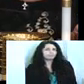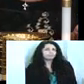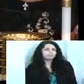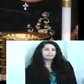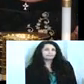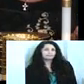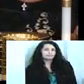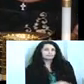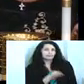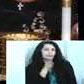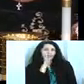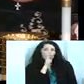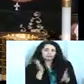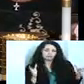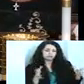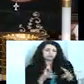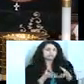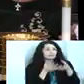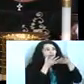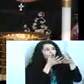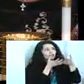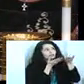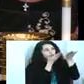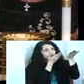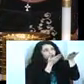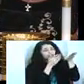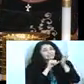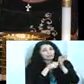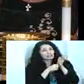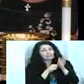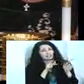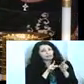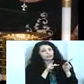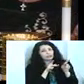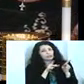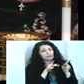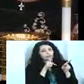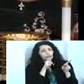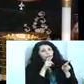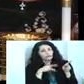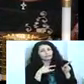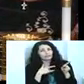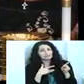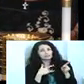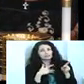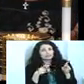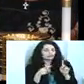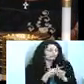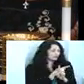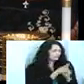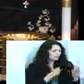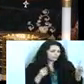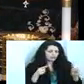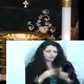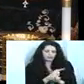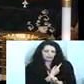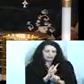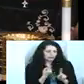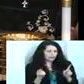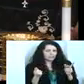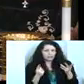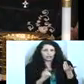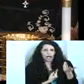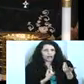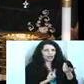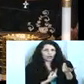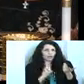God, we give them all to you, especially those who are feeling so lost and lonely that they think this might